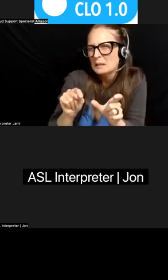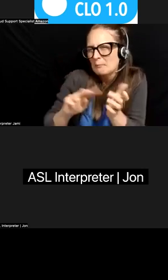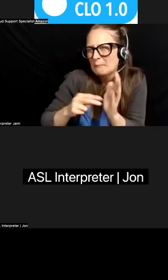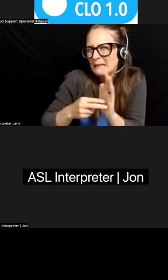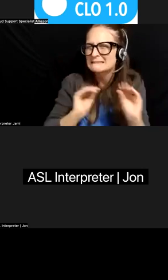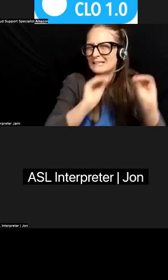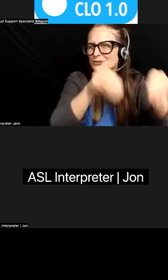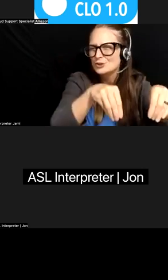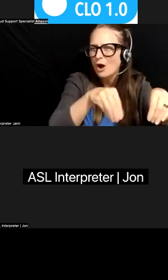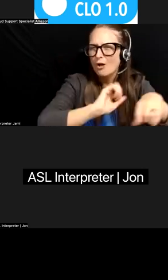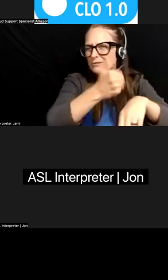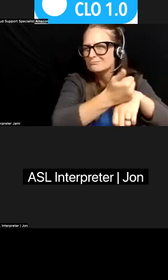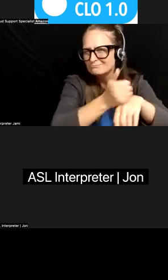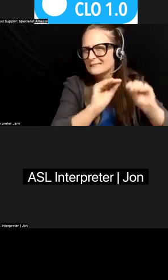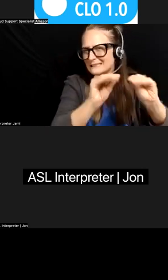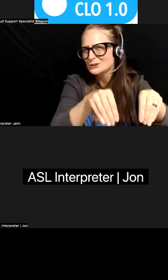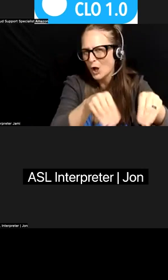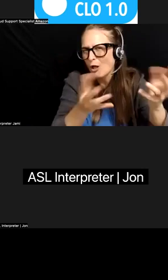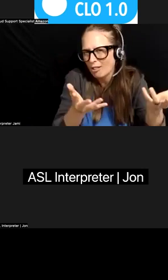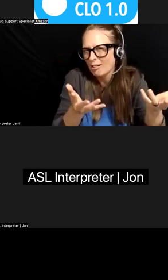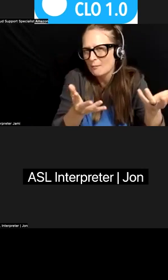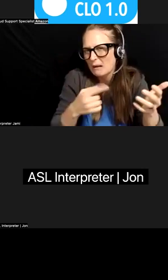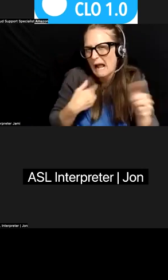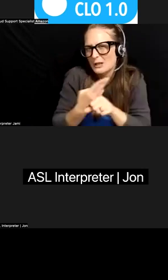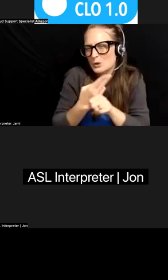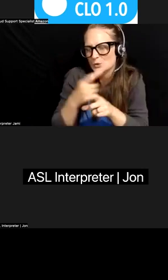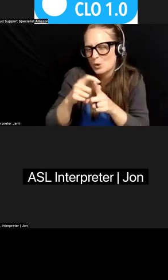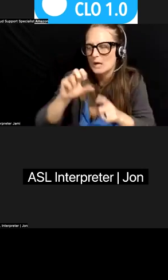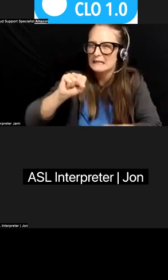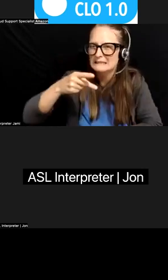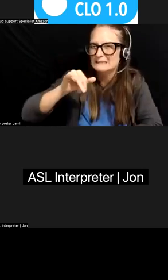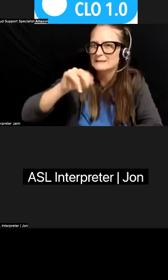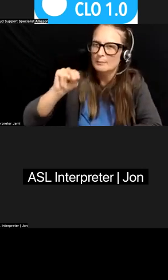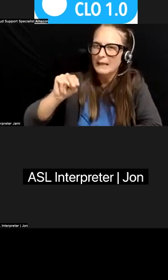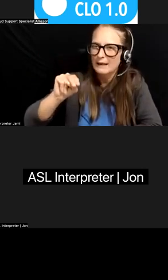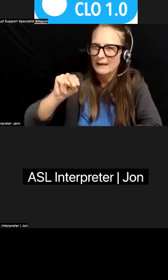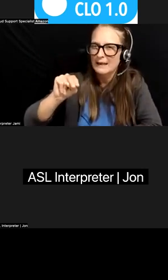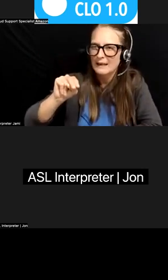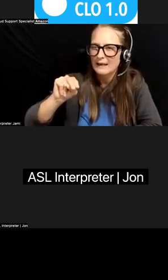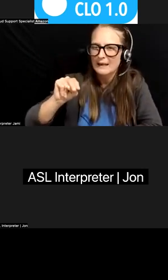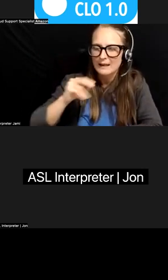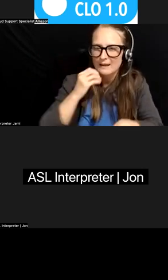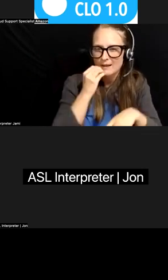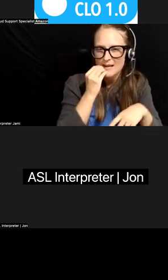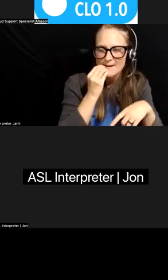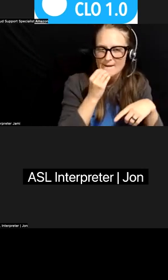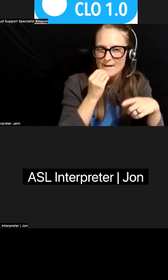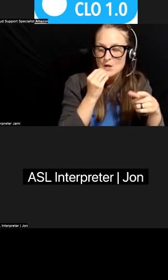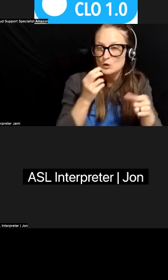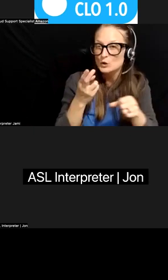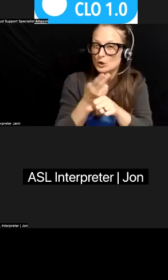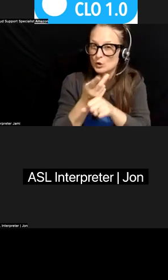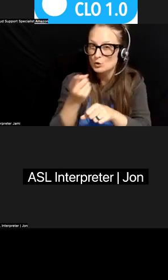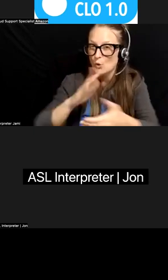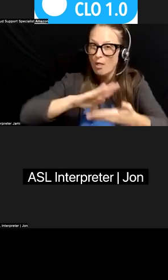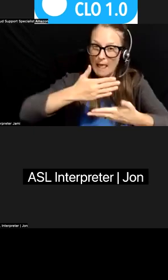So that's our goal. And what you folks are going to do is you're going to take your laptop you're on, and you're going to check to see if